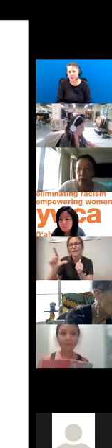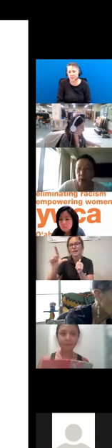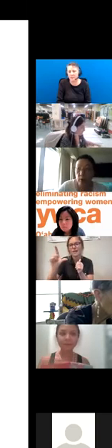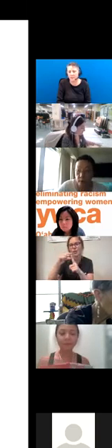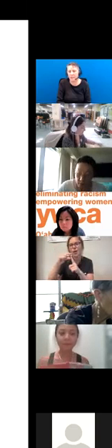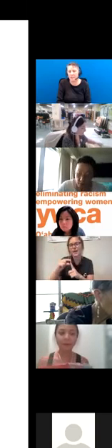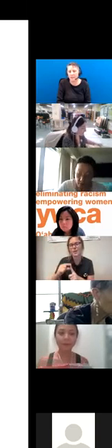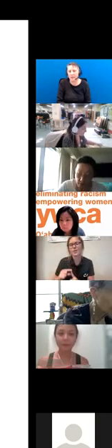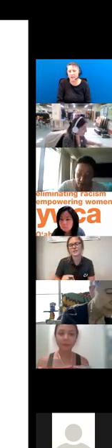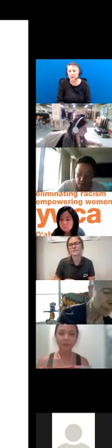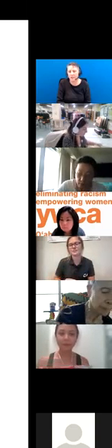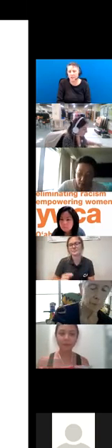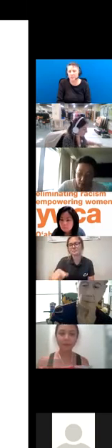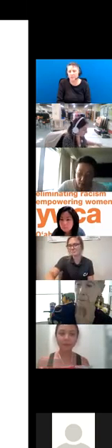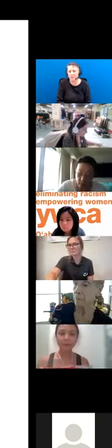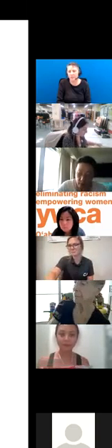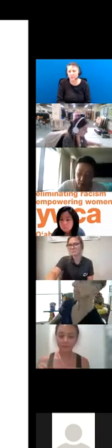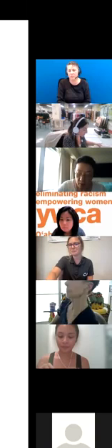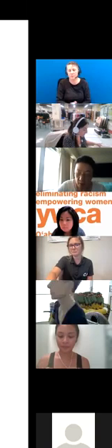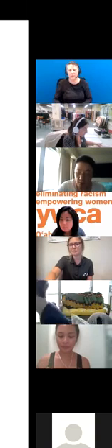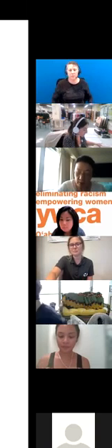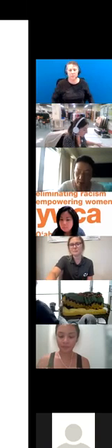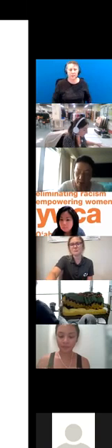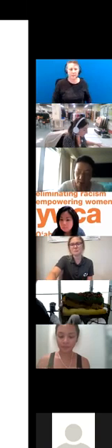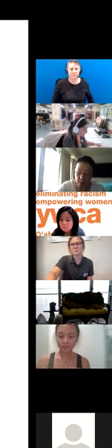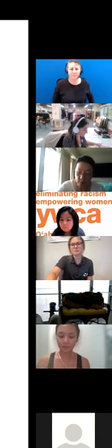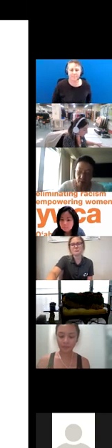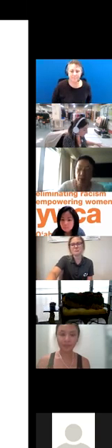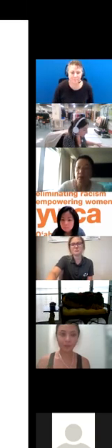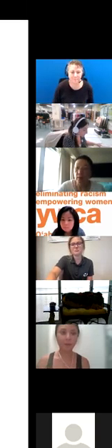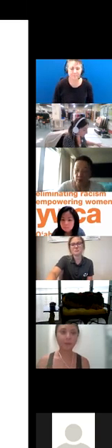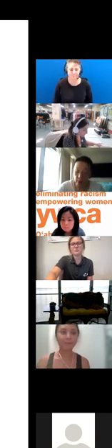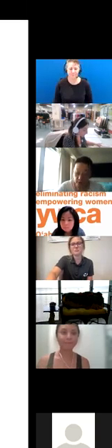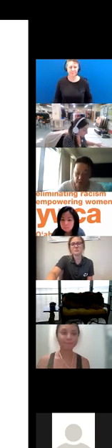dictionary there in ASL, and they have a lot of terminology on that one.